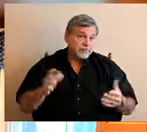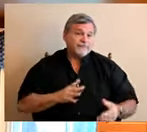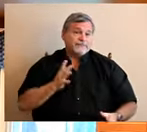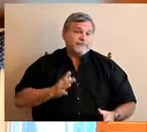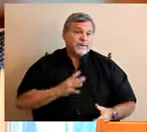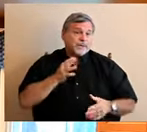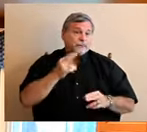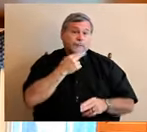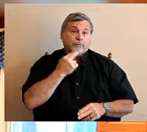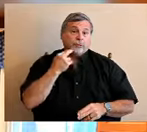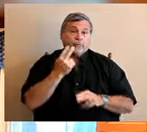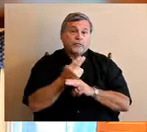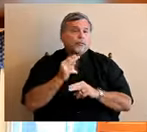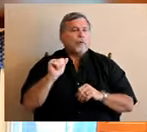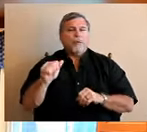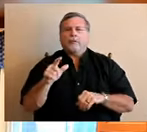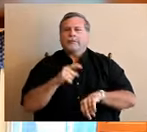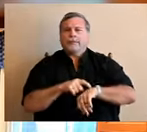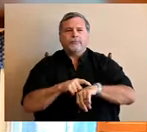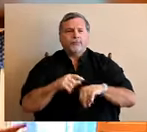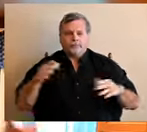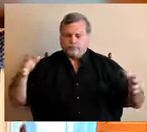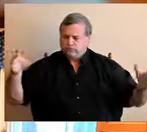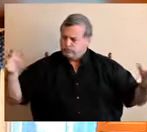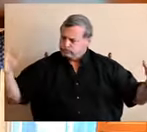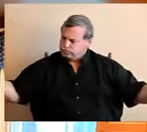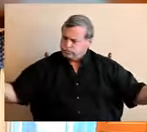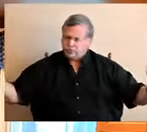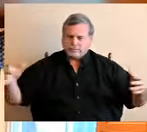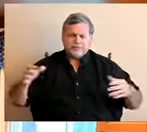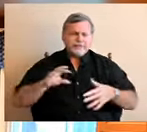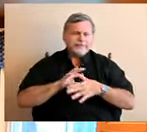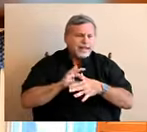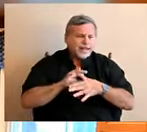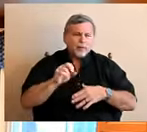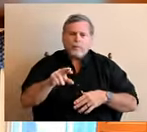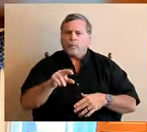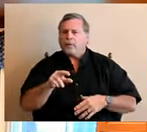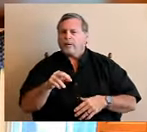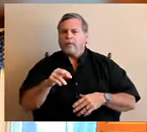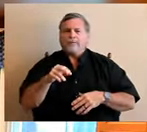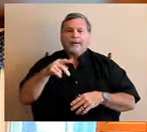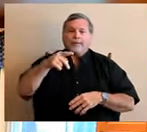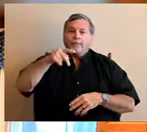fancy restaurants use these all the time. They will do a block of steaks